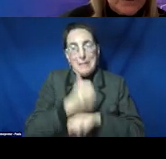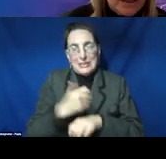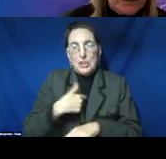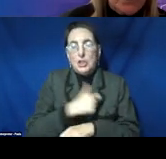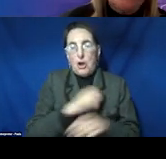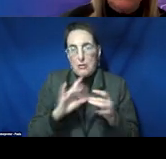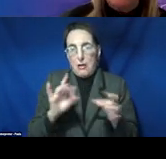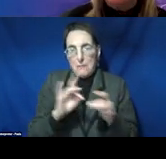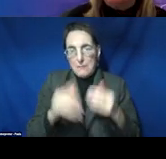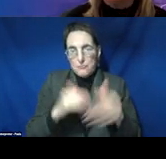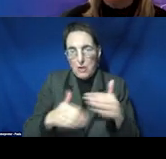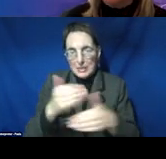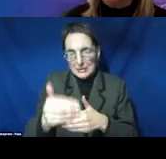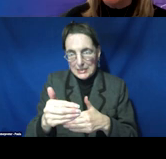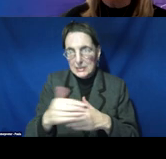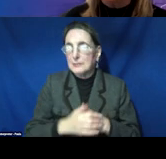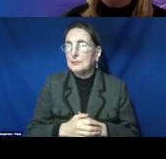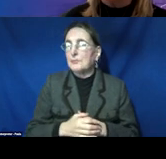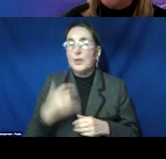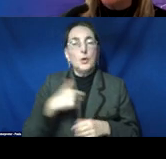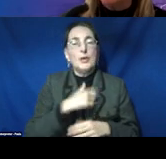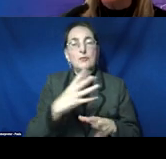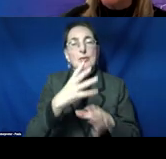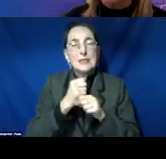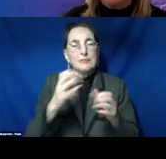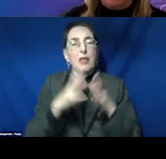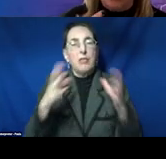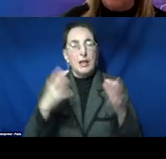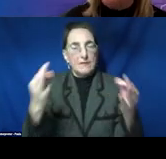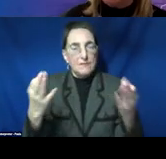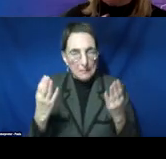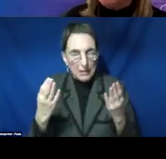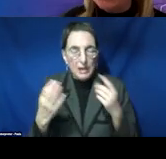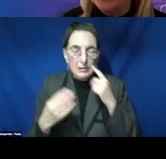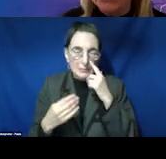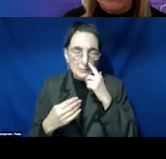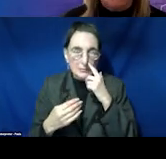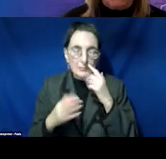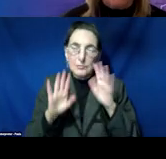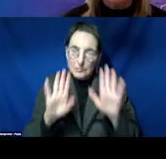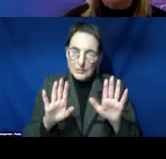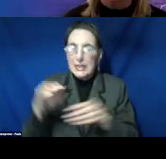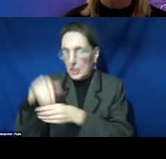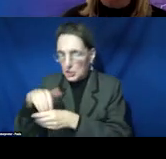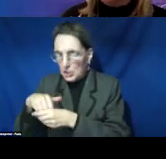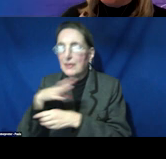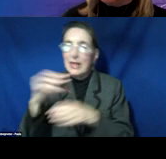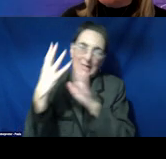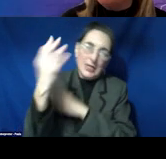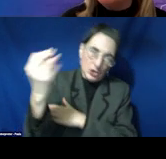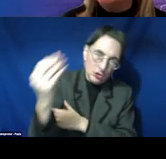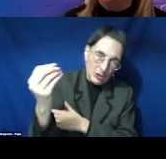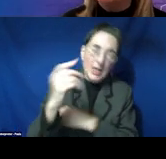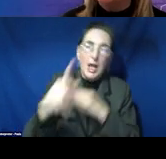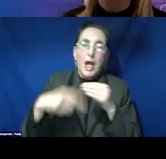comment process, we received a lot of feedback both internally and externally on